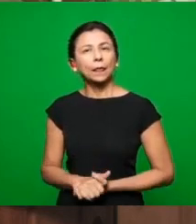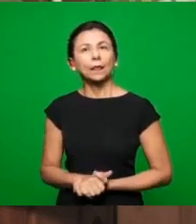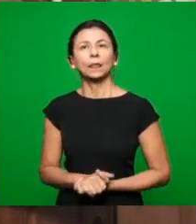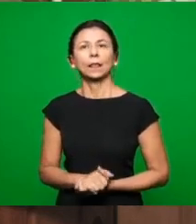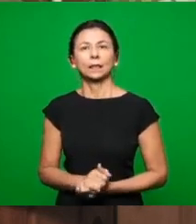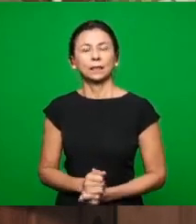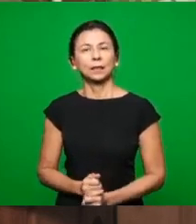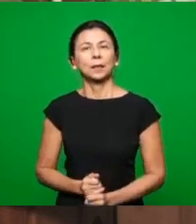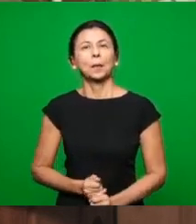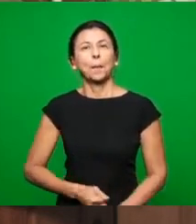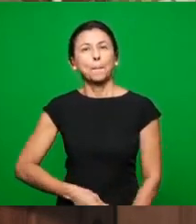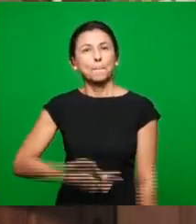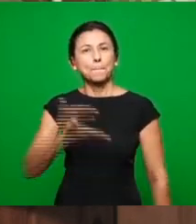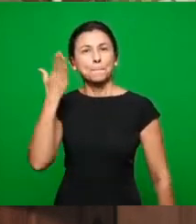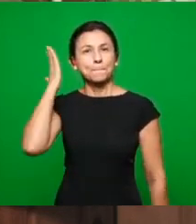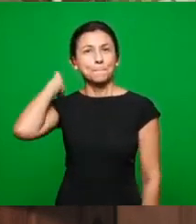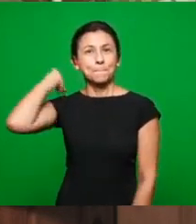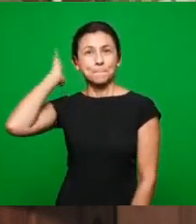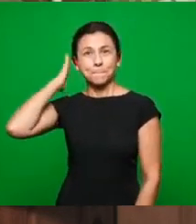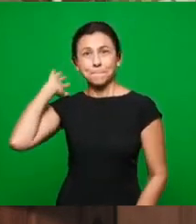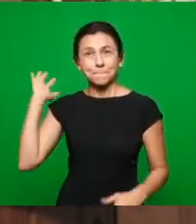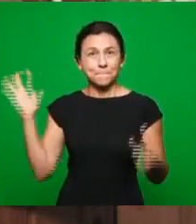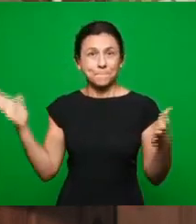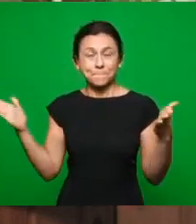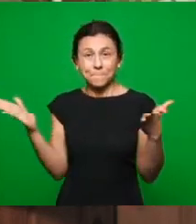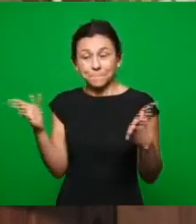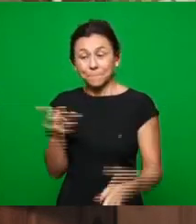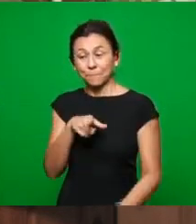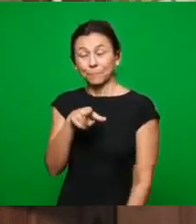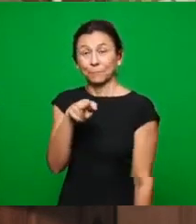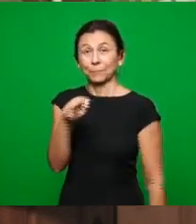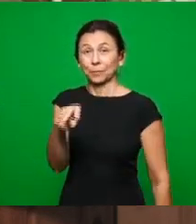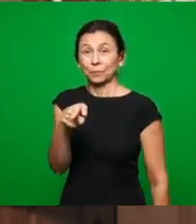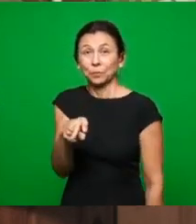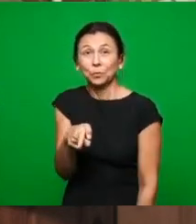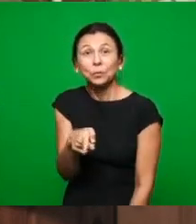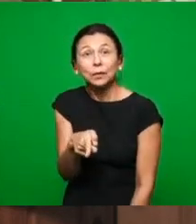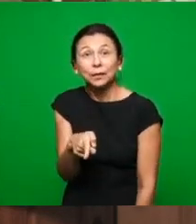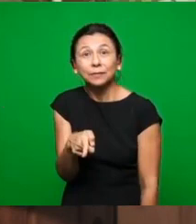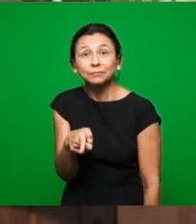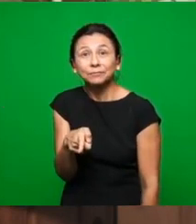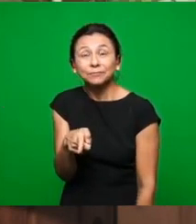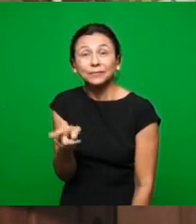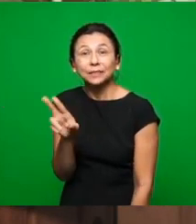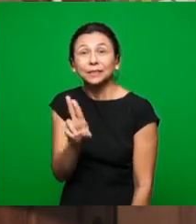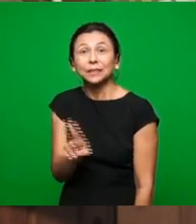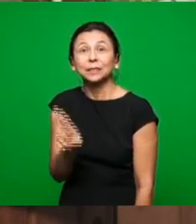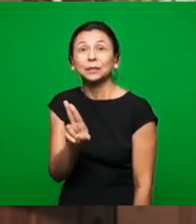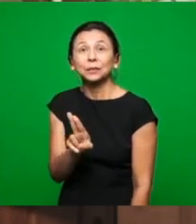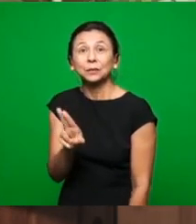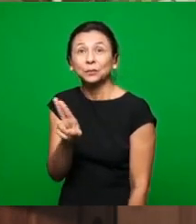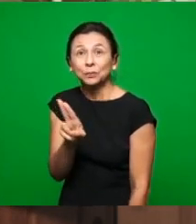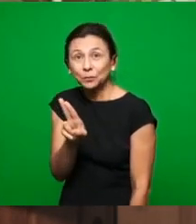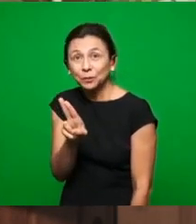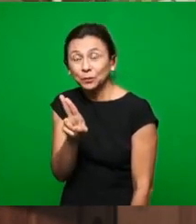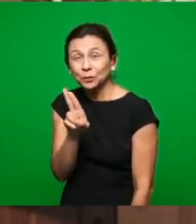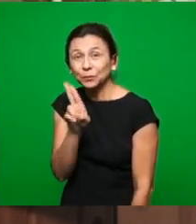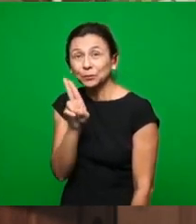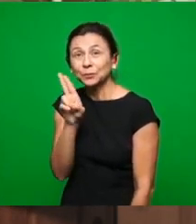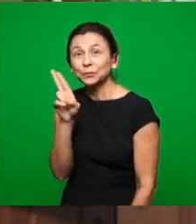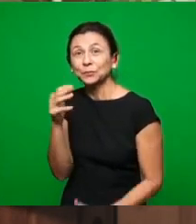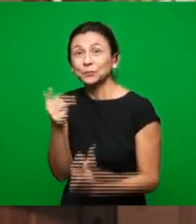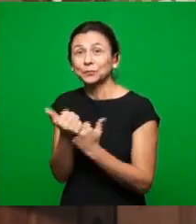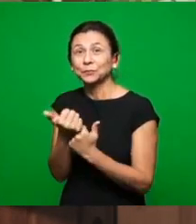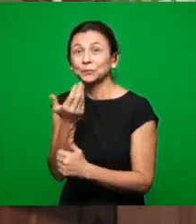it is. So that the donkey or Balaam that had nothing rational, was an irrational animal, was the one who reacted